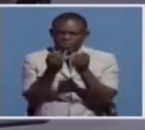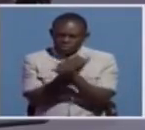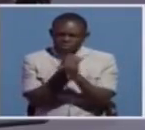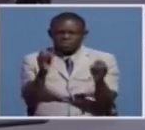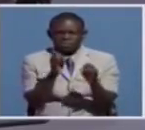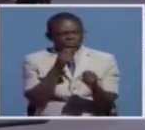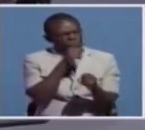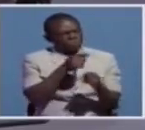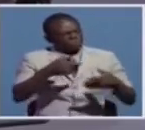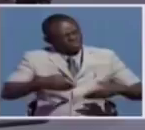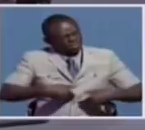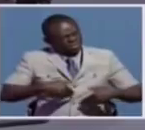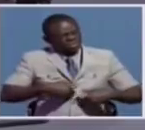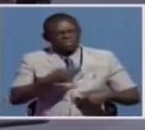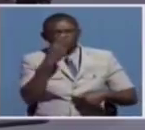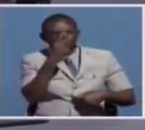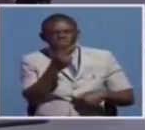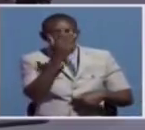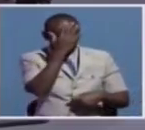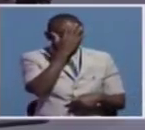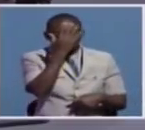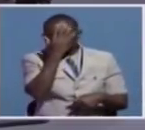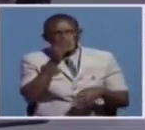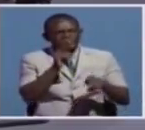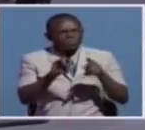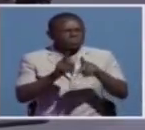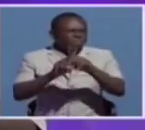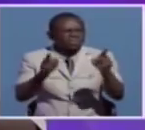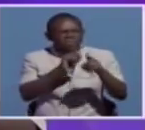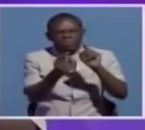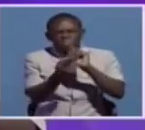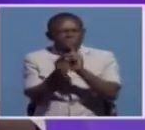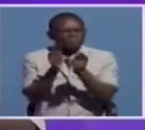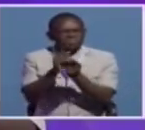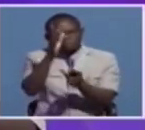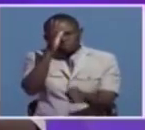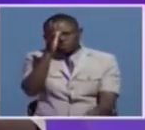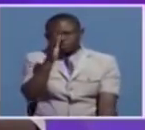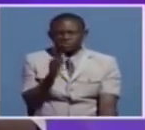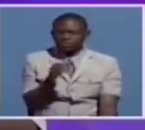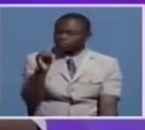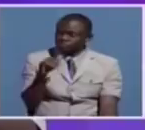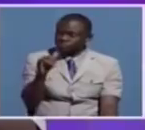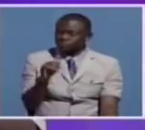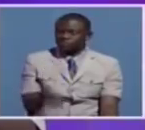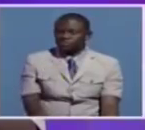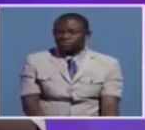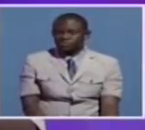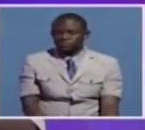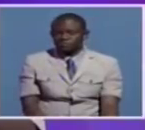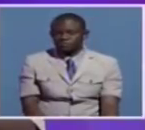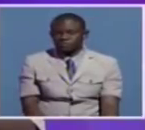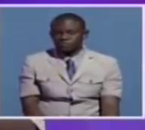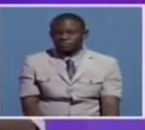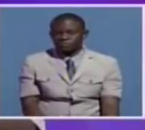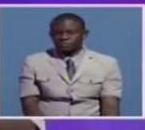and seeing strange faces every day. Absolutely, absolutely. I think that during this period you could see all the famous